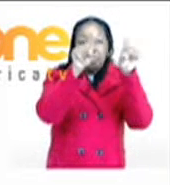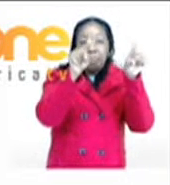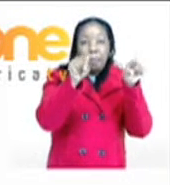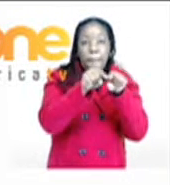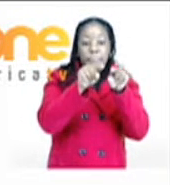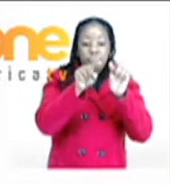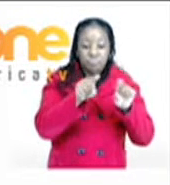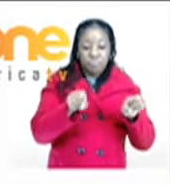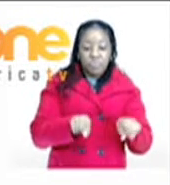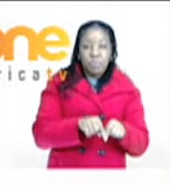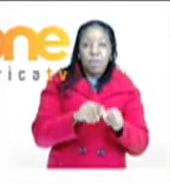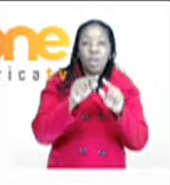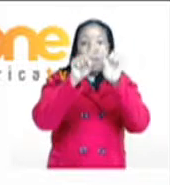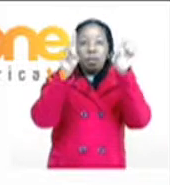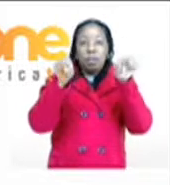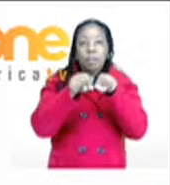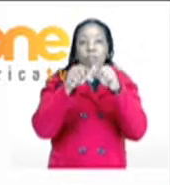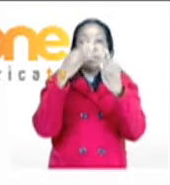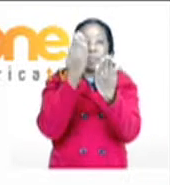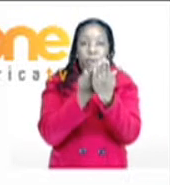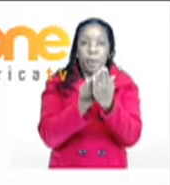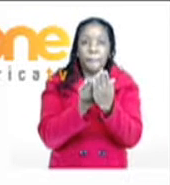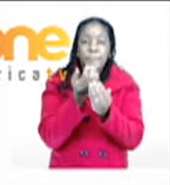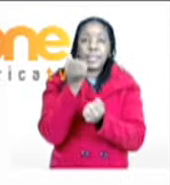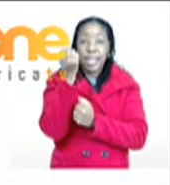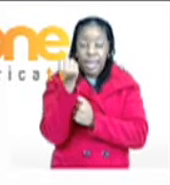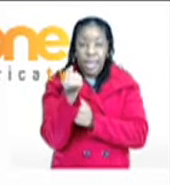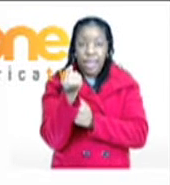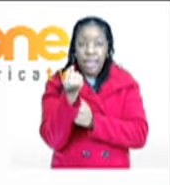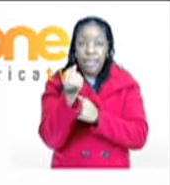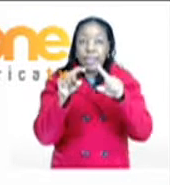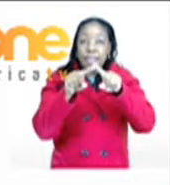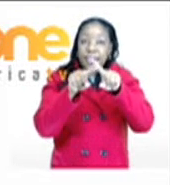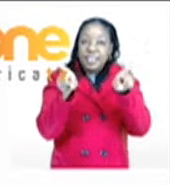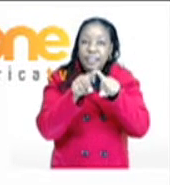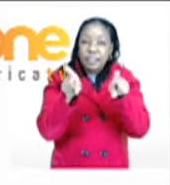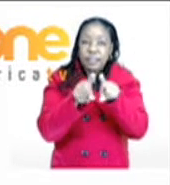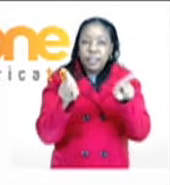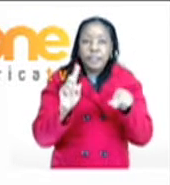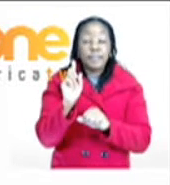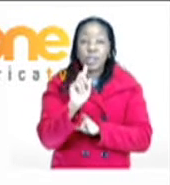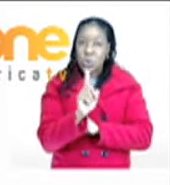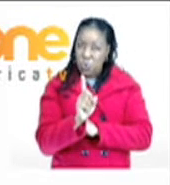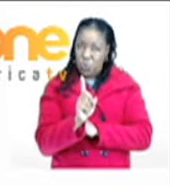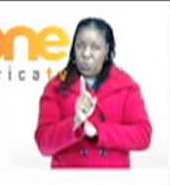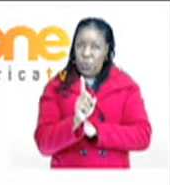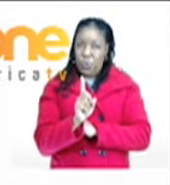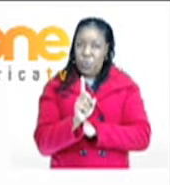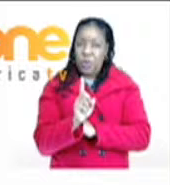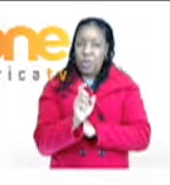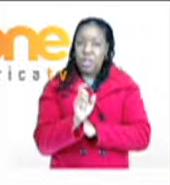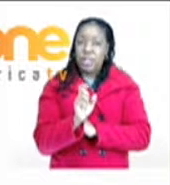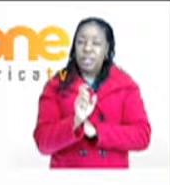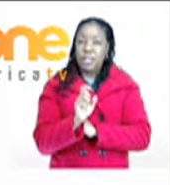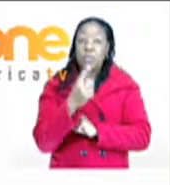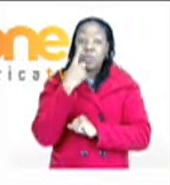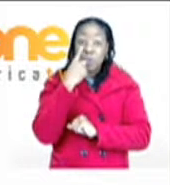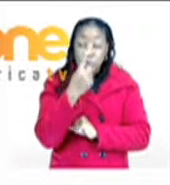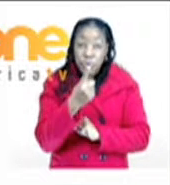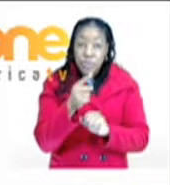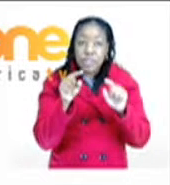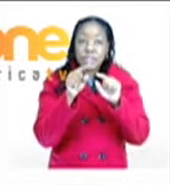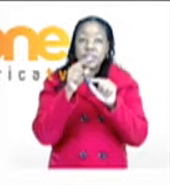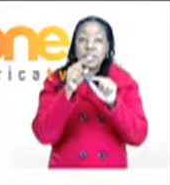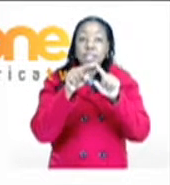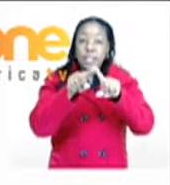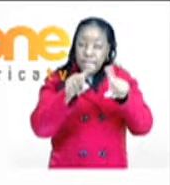on the pictures below with an X. Right, let's look at our coat of